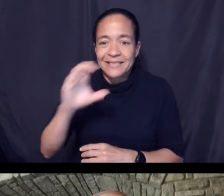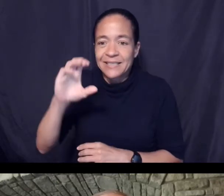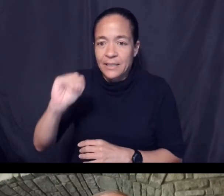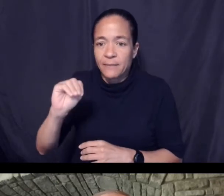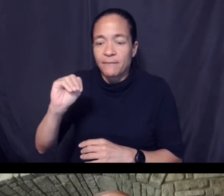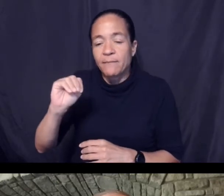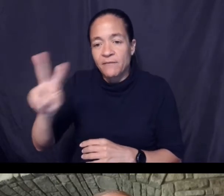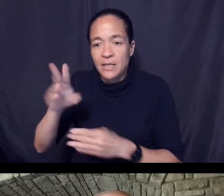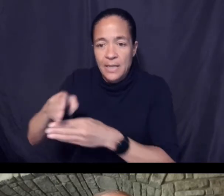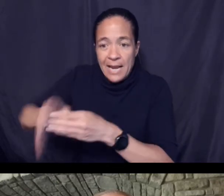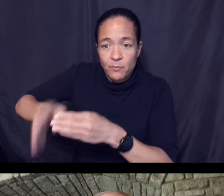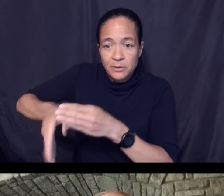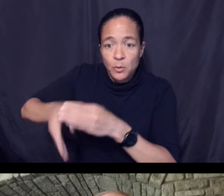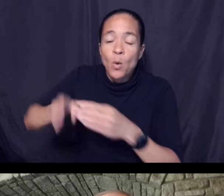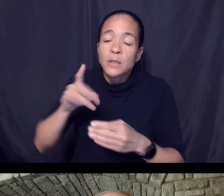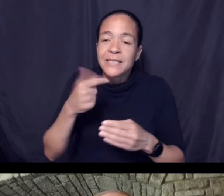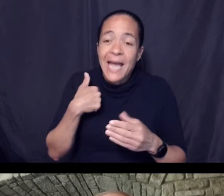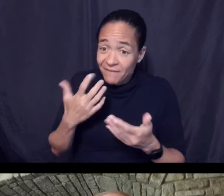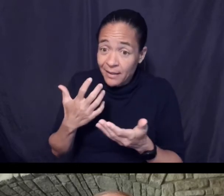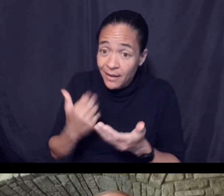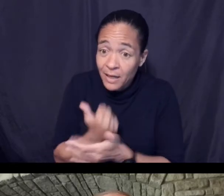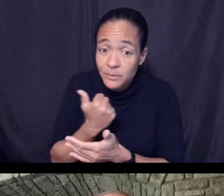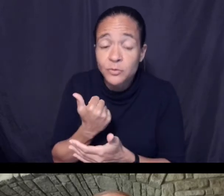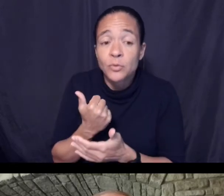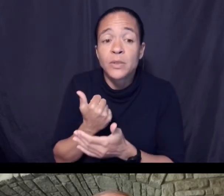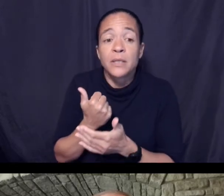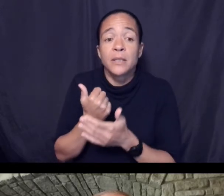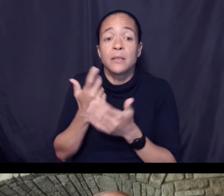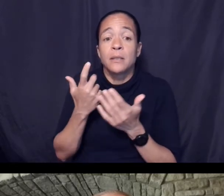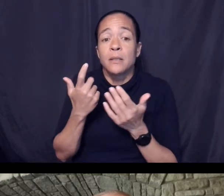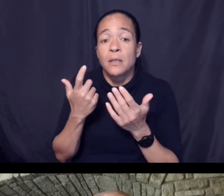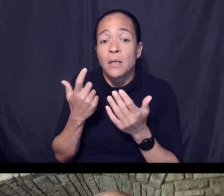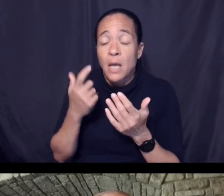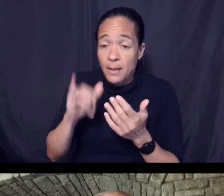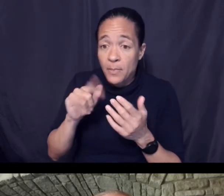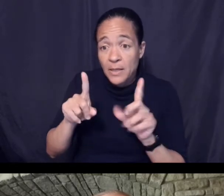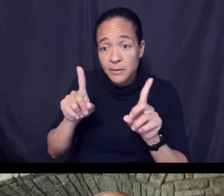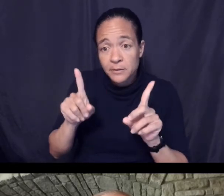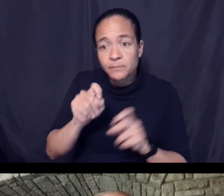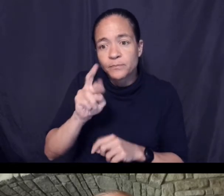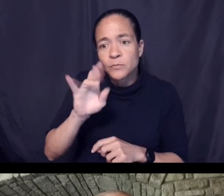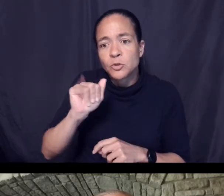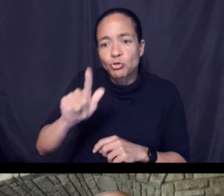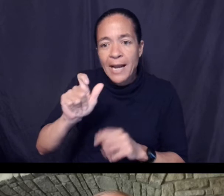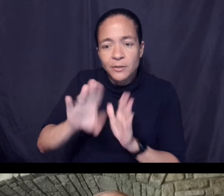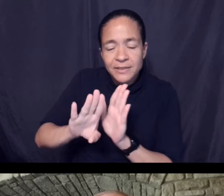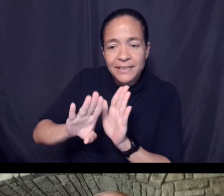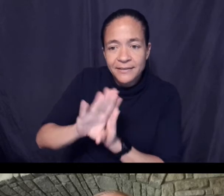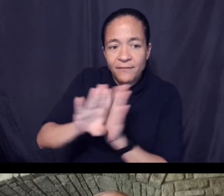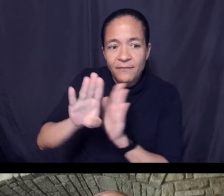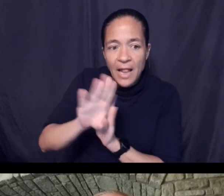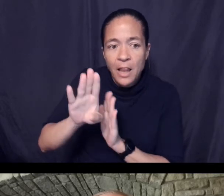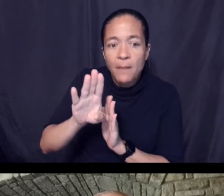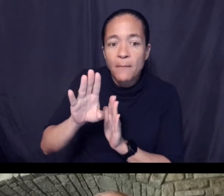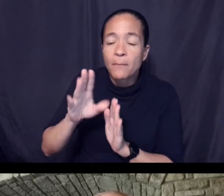Well, certainly there is an opportunity for this. So well-designed clinical trials need to be developed that address